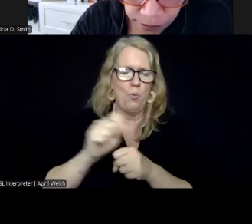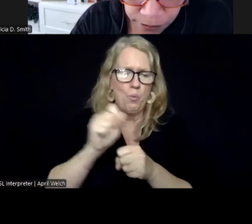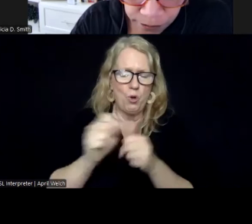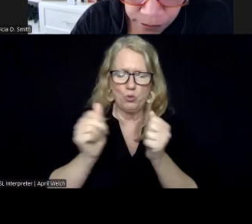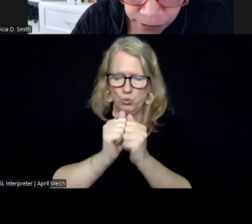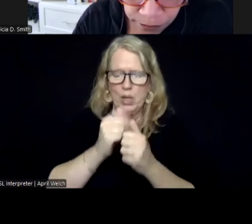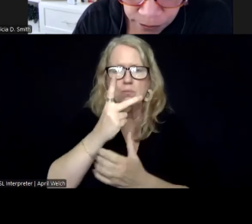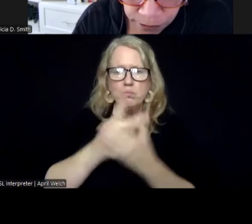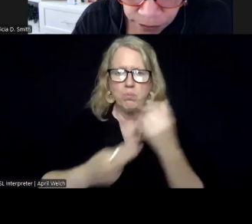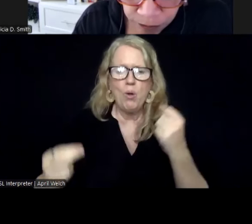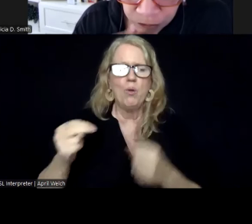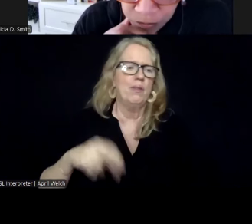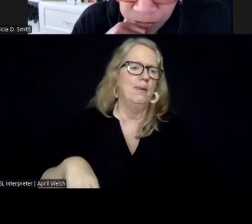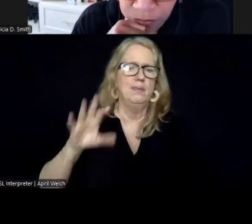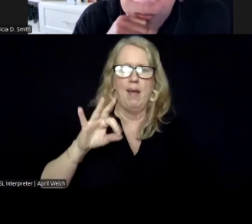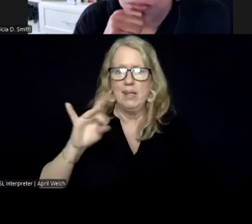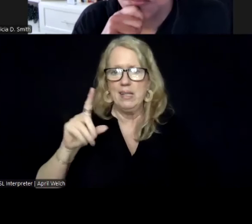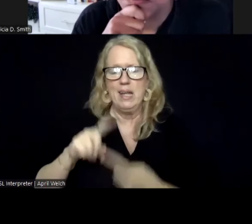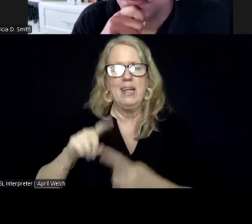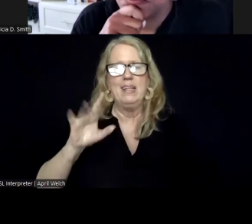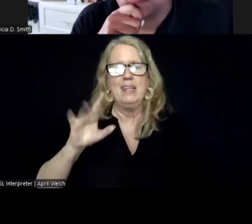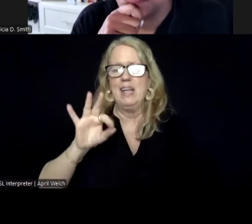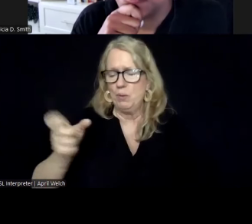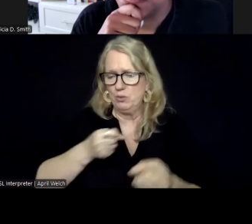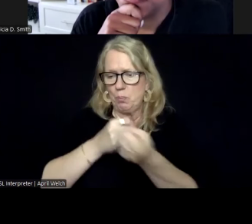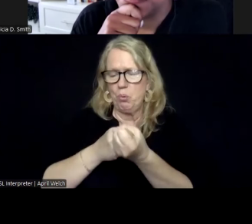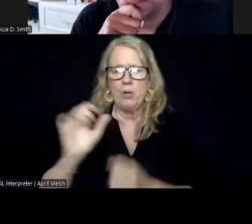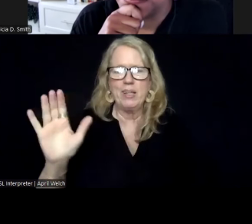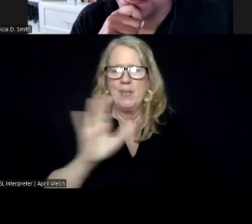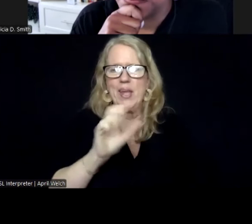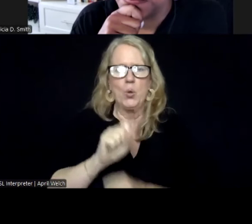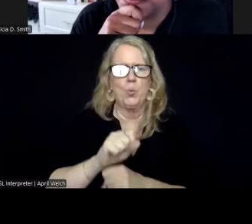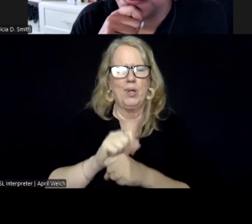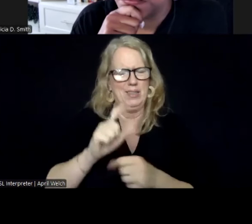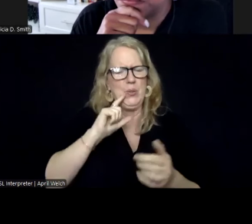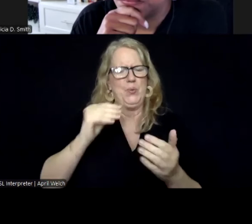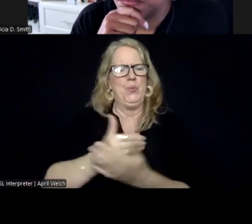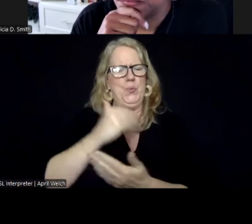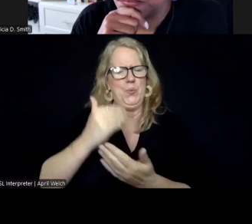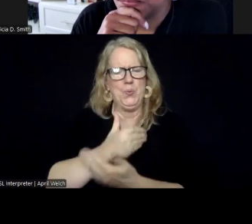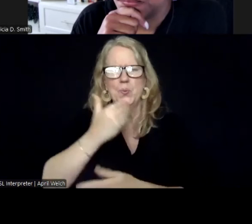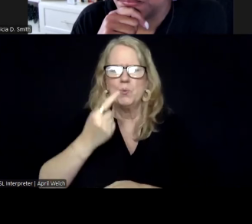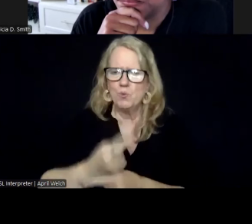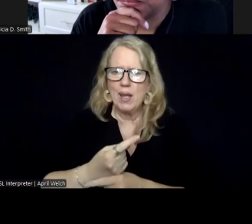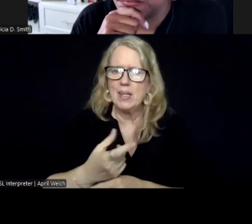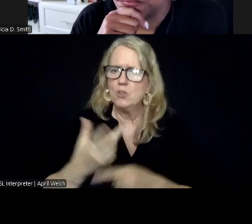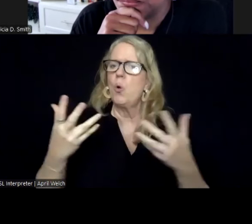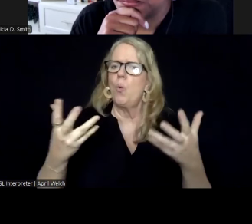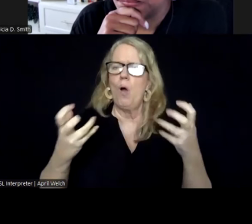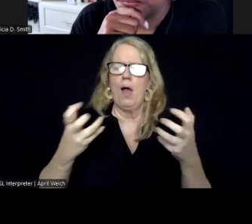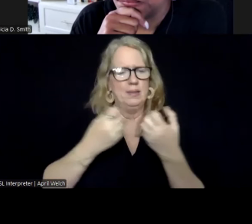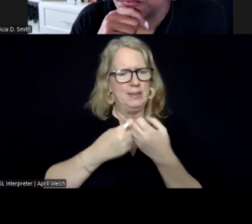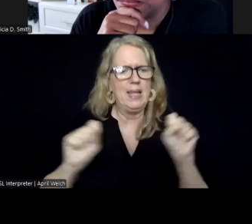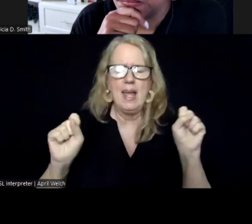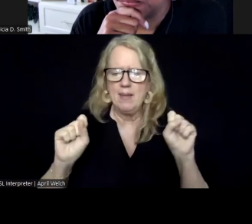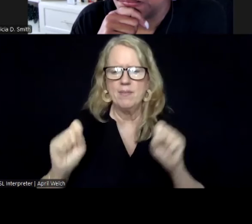both 988 and 911 to know we're supporting their work. And it's new territory, right? So we want everyone to feel safe as they do this.